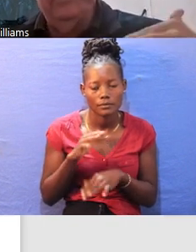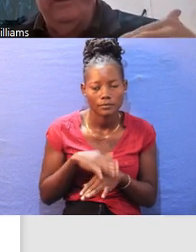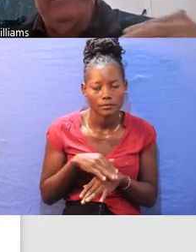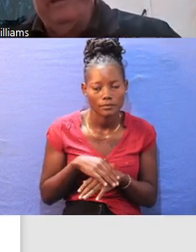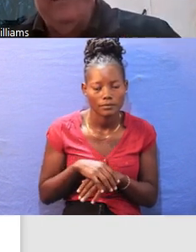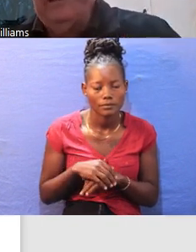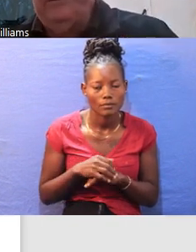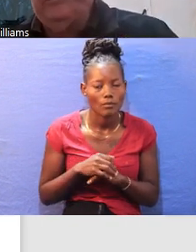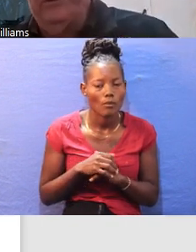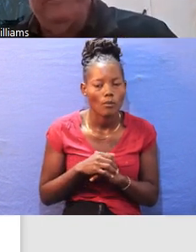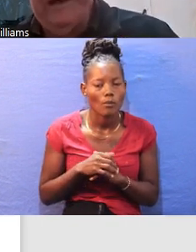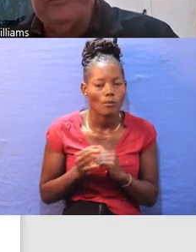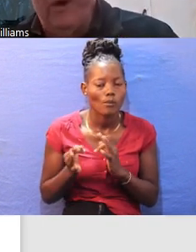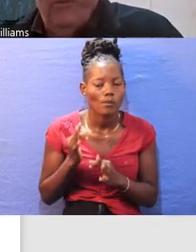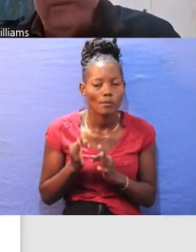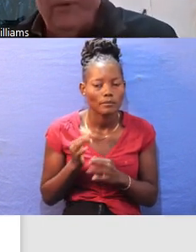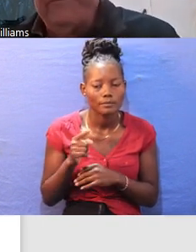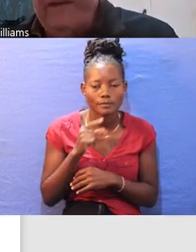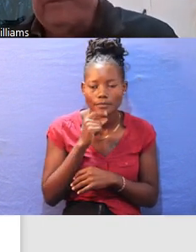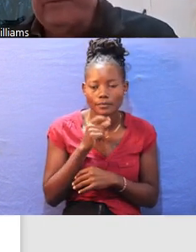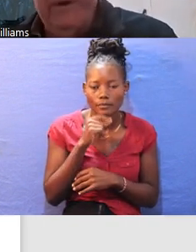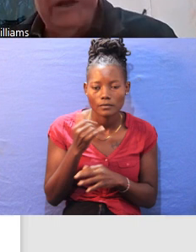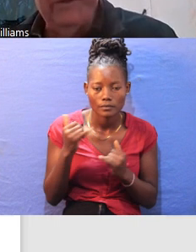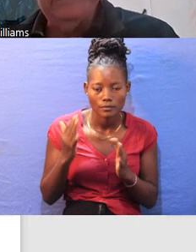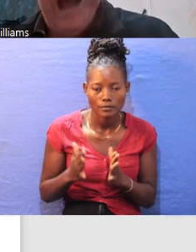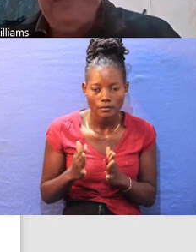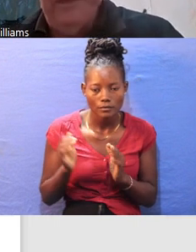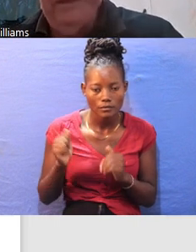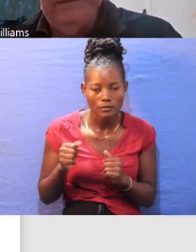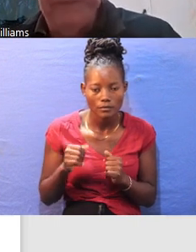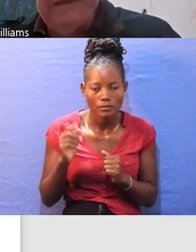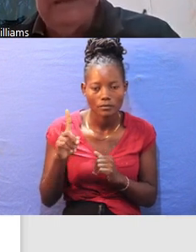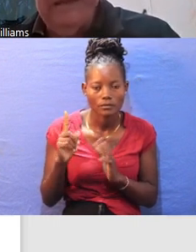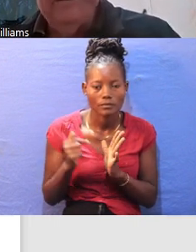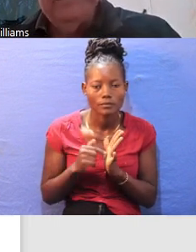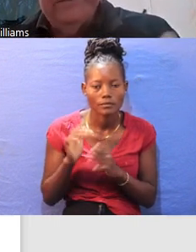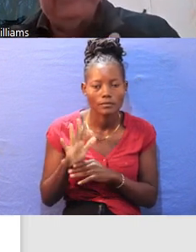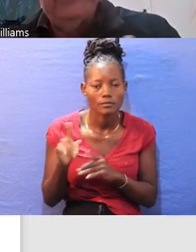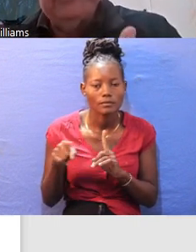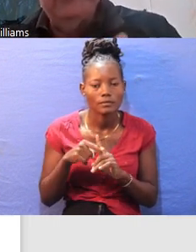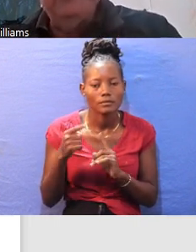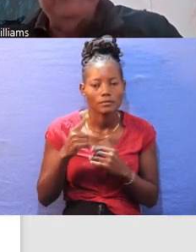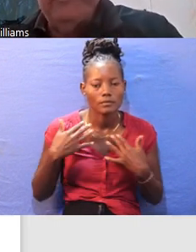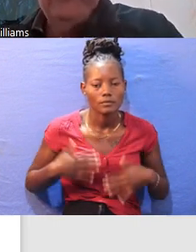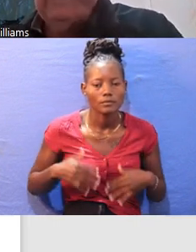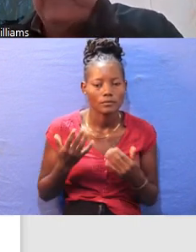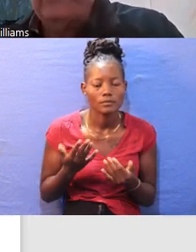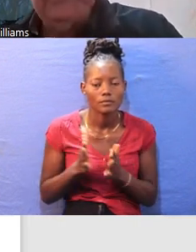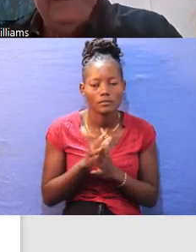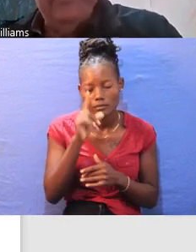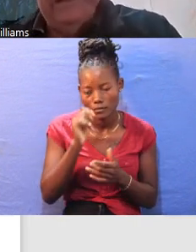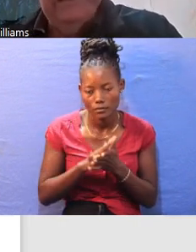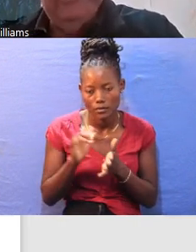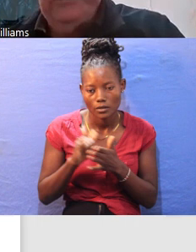If you're a male athlete, you can only back squat 1.5 times your body weight. I think, and I believe, that there's room for improvement left on